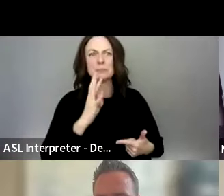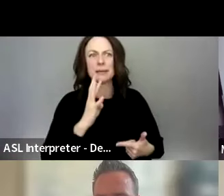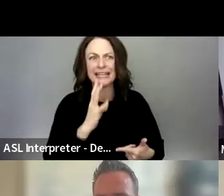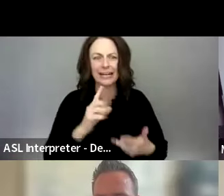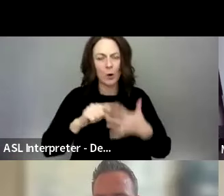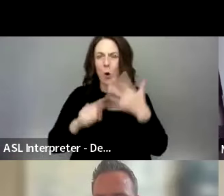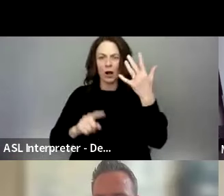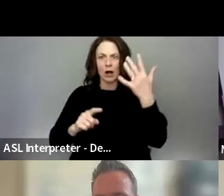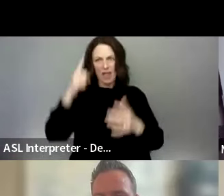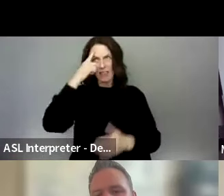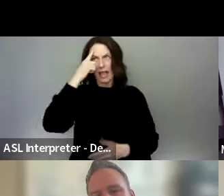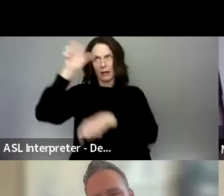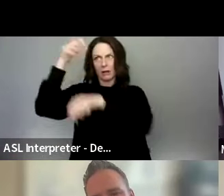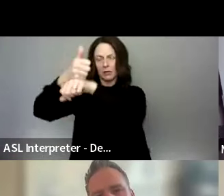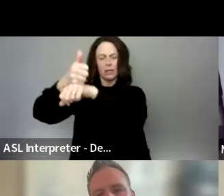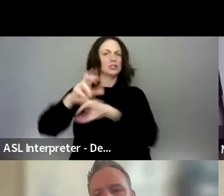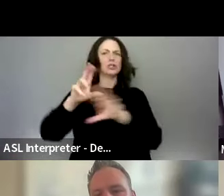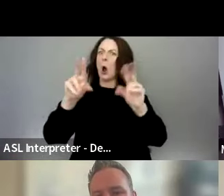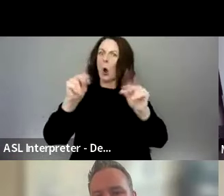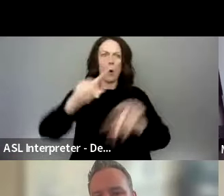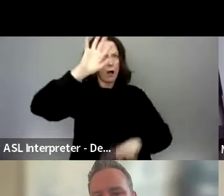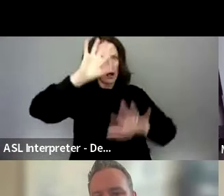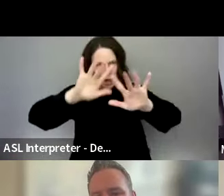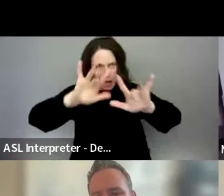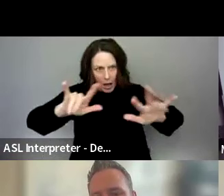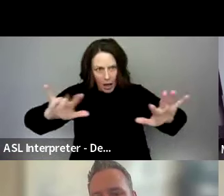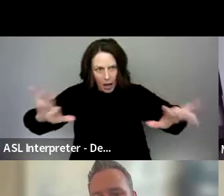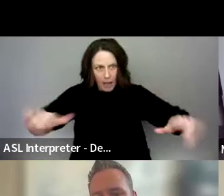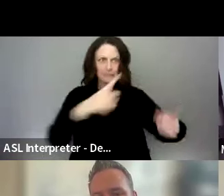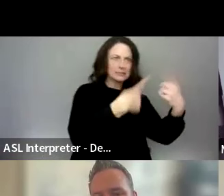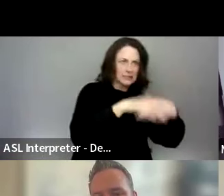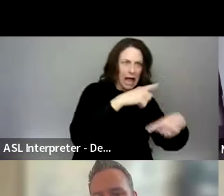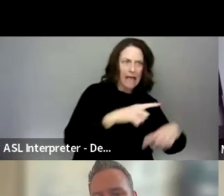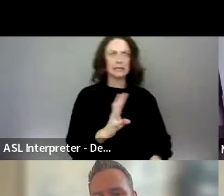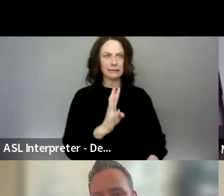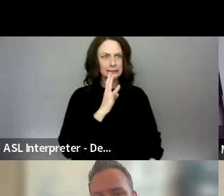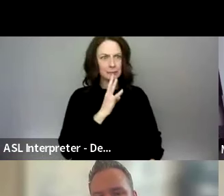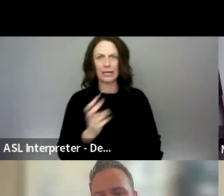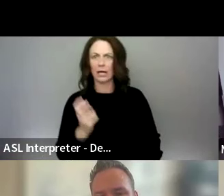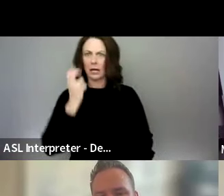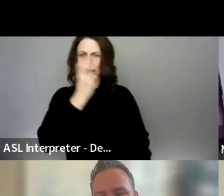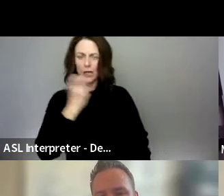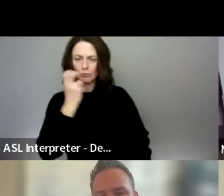like there are all these things, and it's like, no, not everyone. There are like deaf people who sign, deaf people who speak, deaf people who